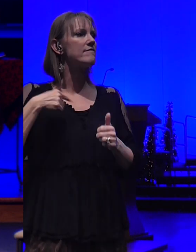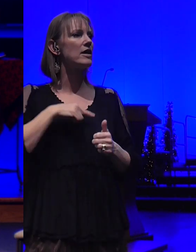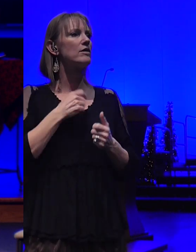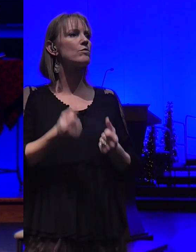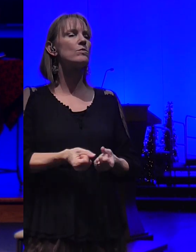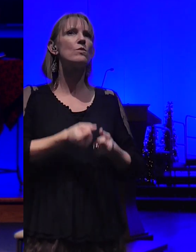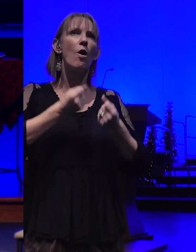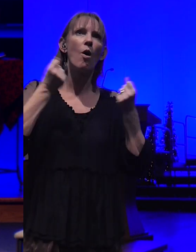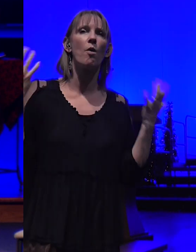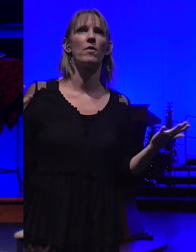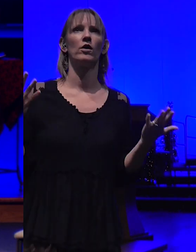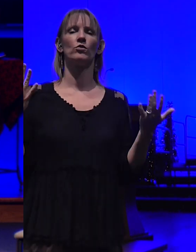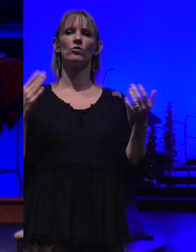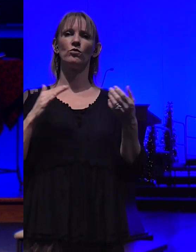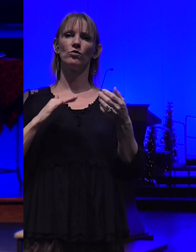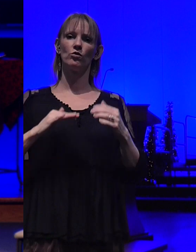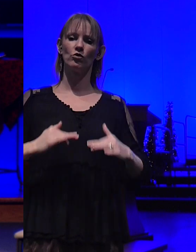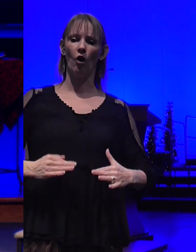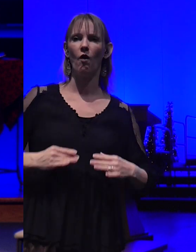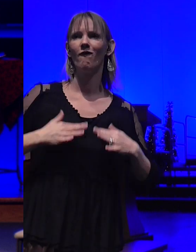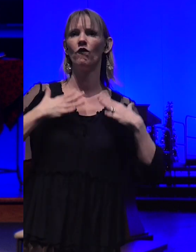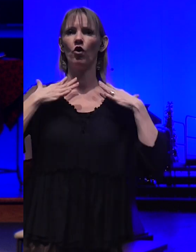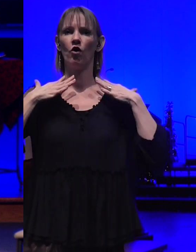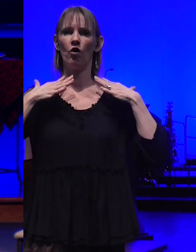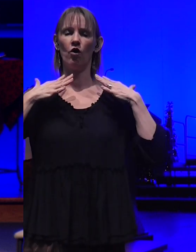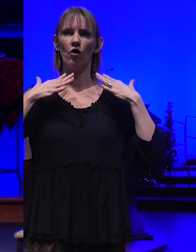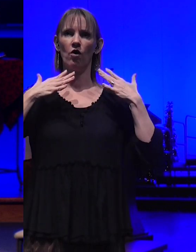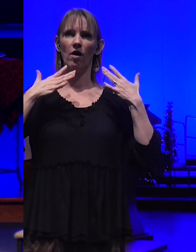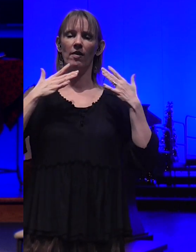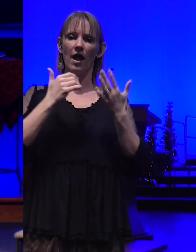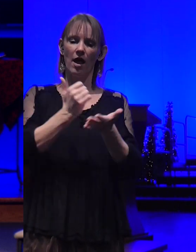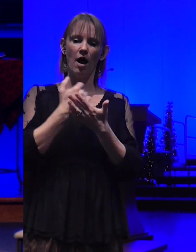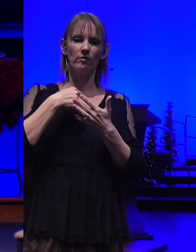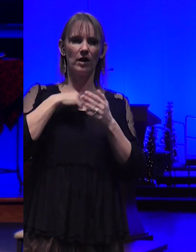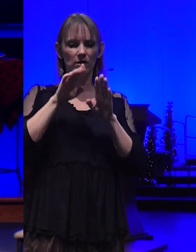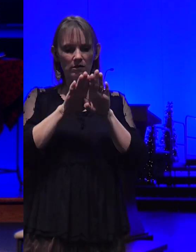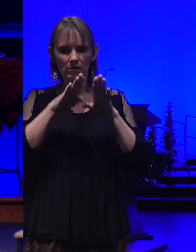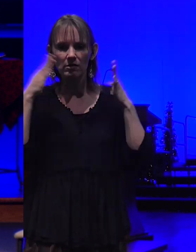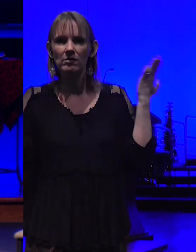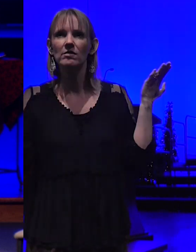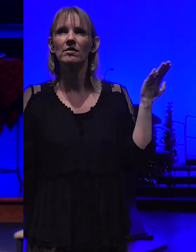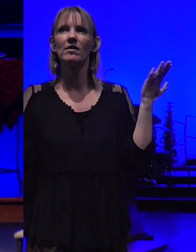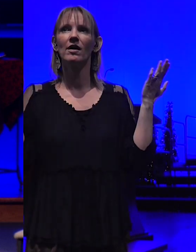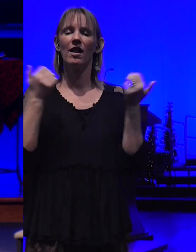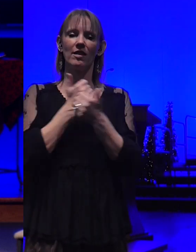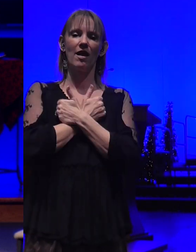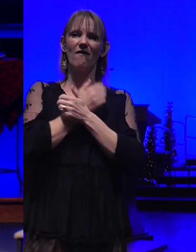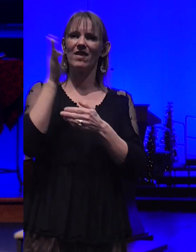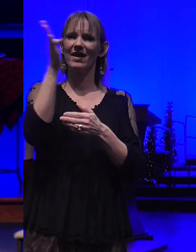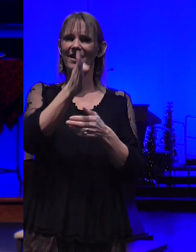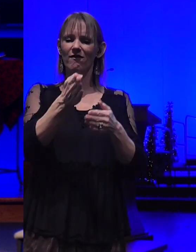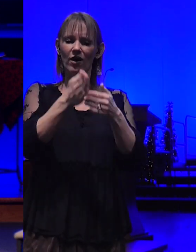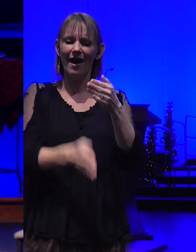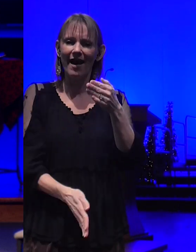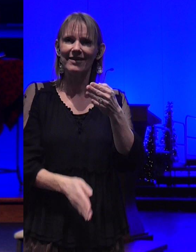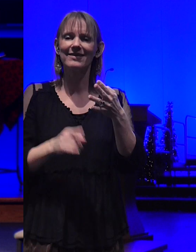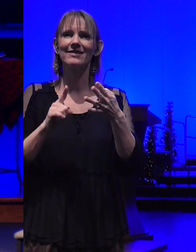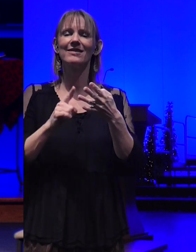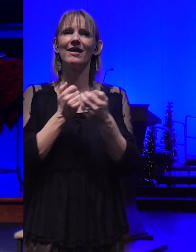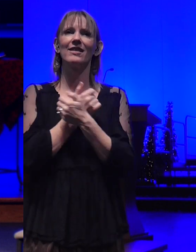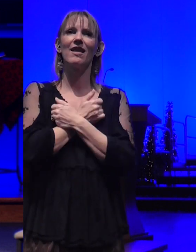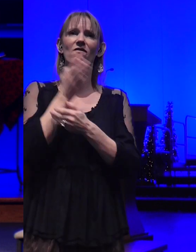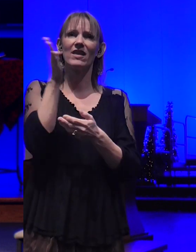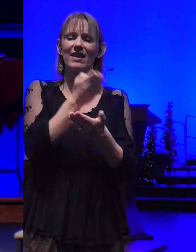so fully. A love that's unfolding us, an unending love, and an unfailing